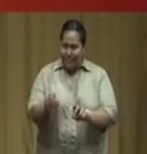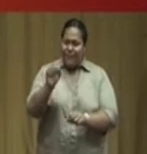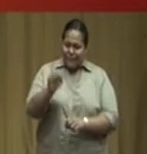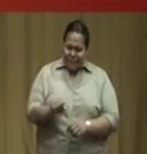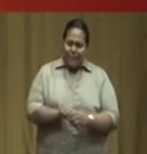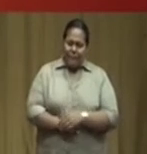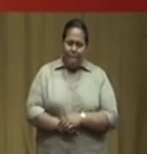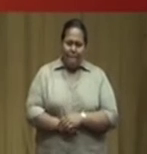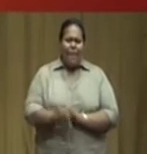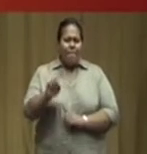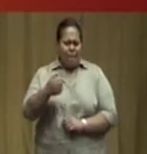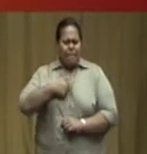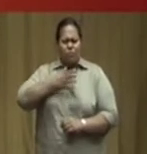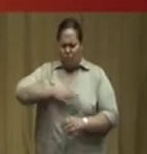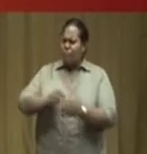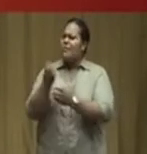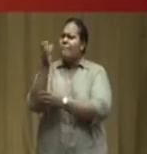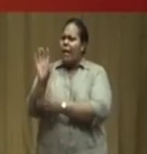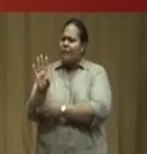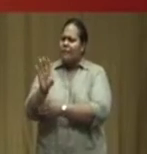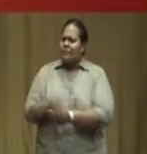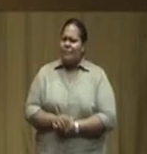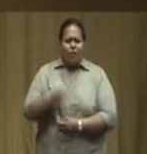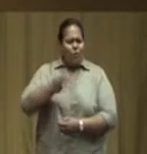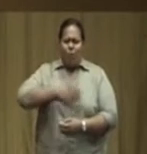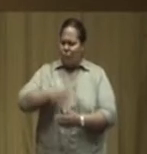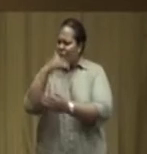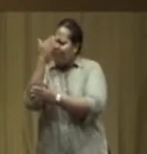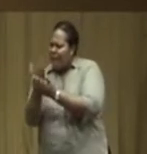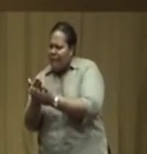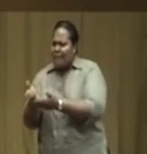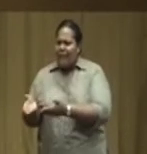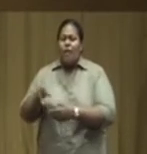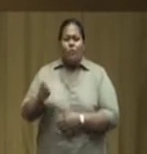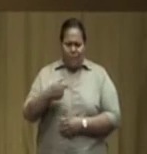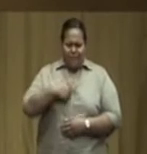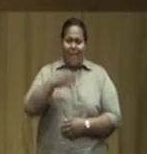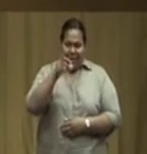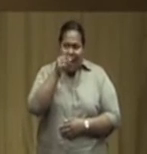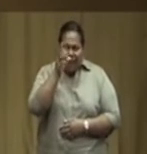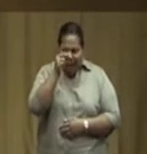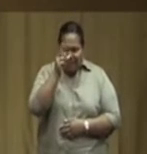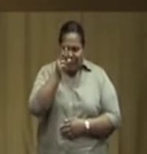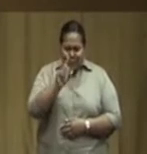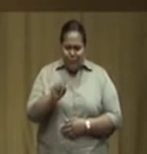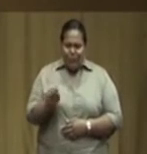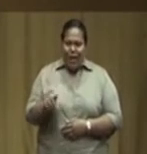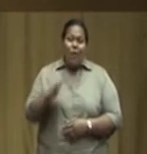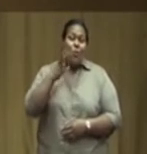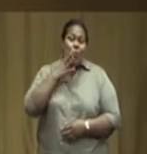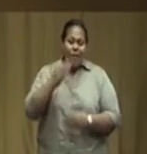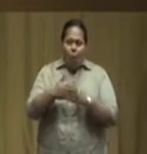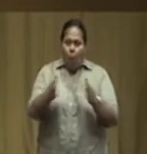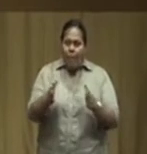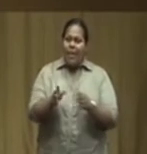I want to be independent. So I was able to do that when the Open Education Resources was introduced